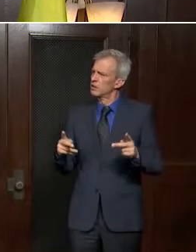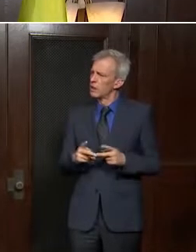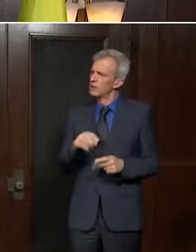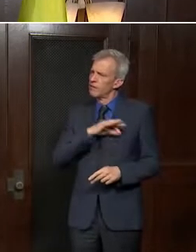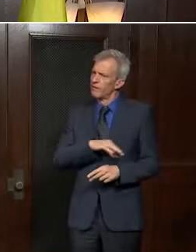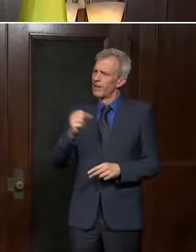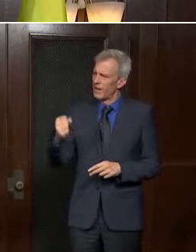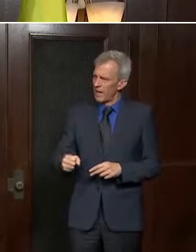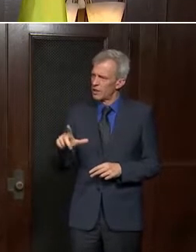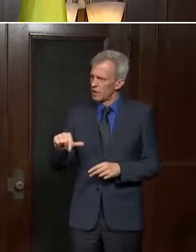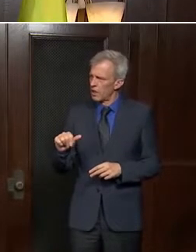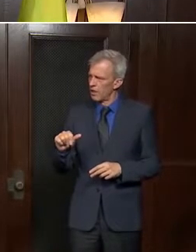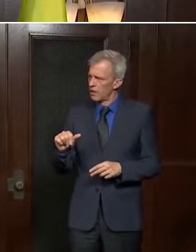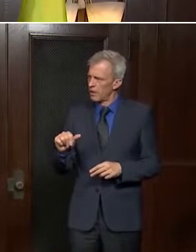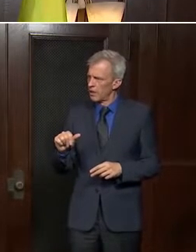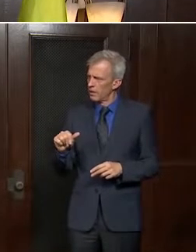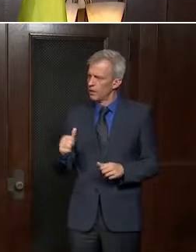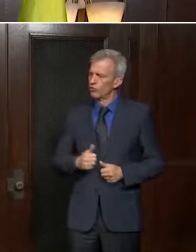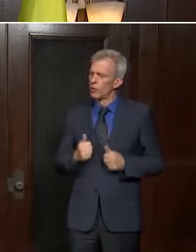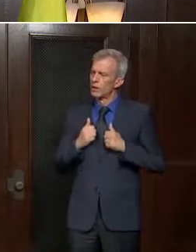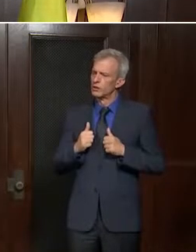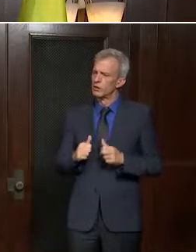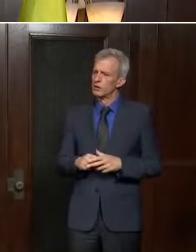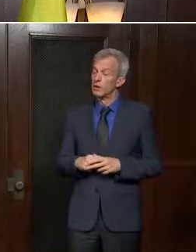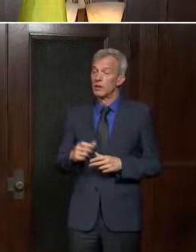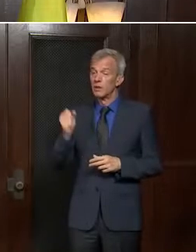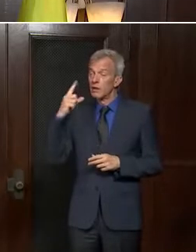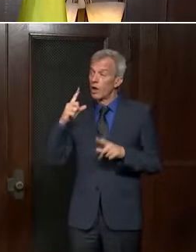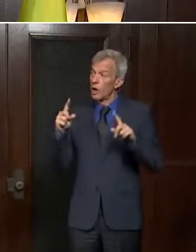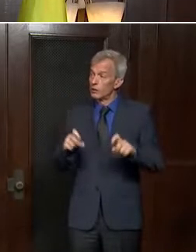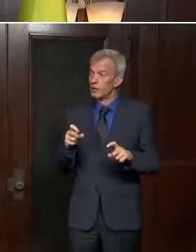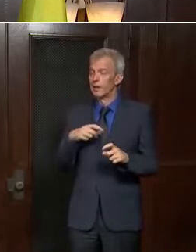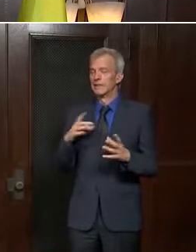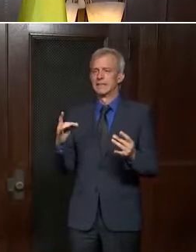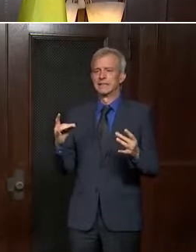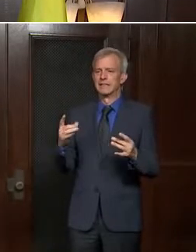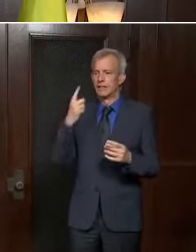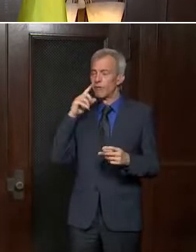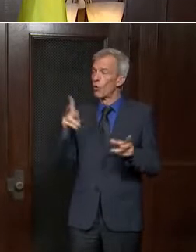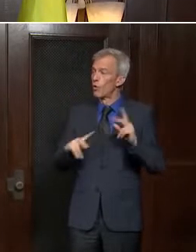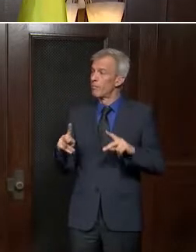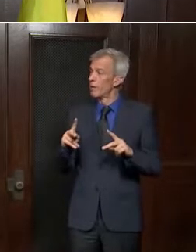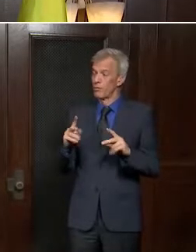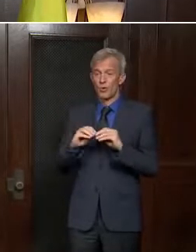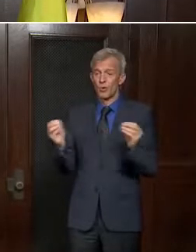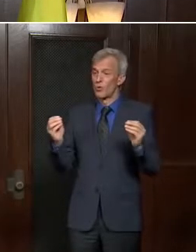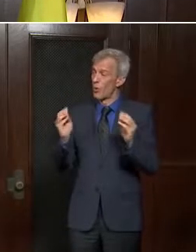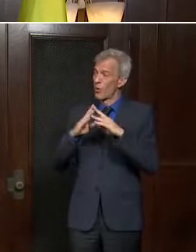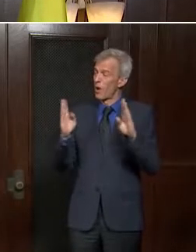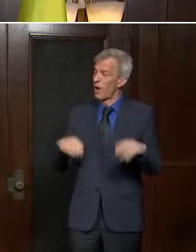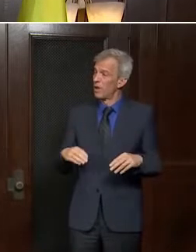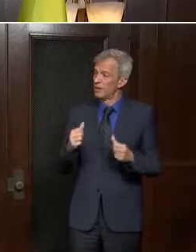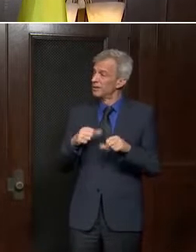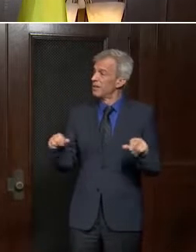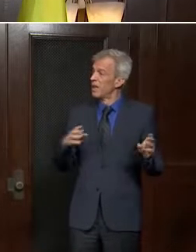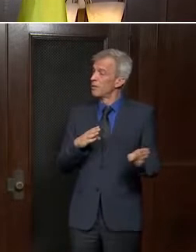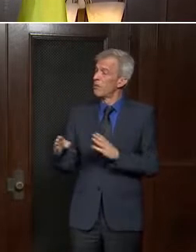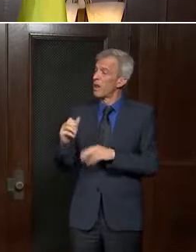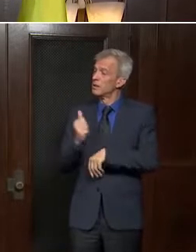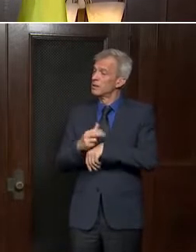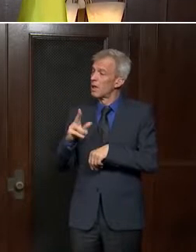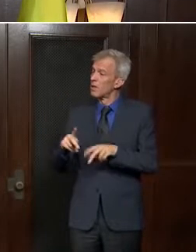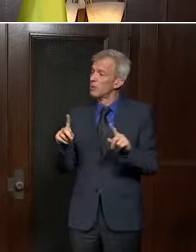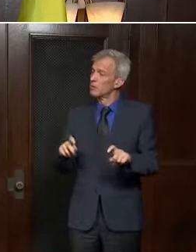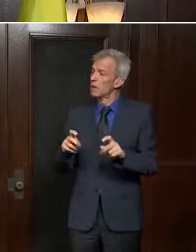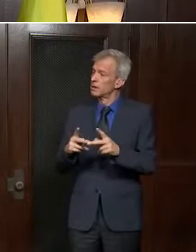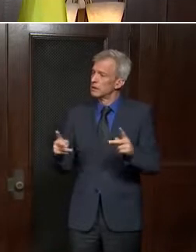those lines, testing can be especially tricky for those experiencing homelessness. Are there any plans to set up